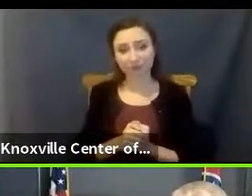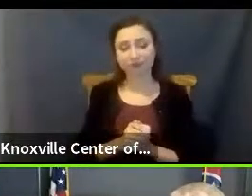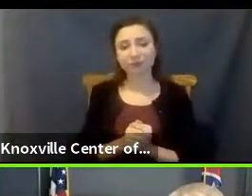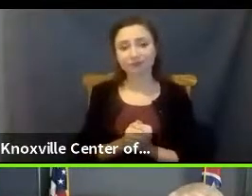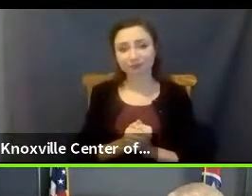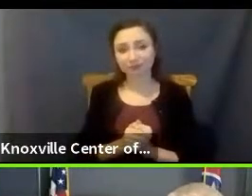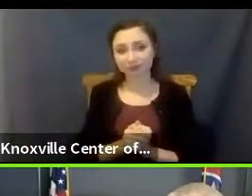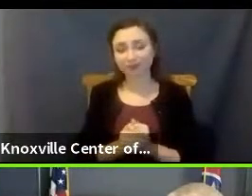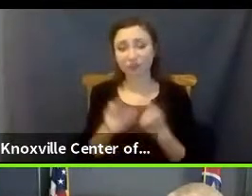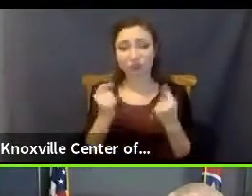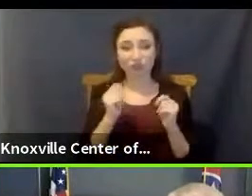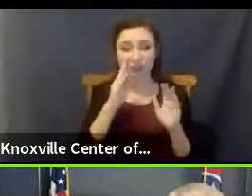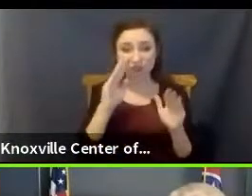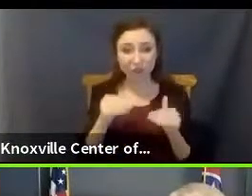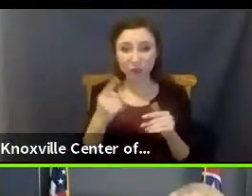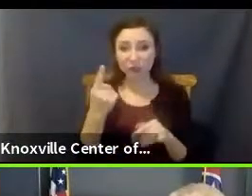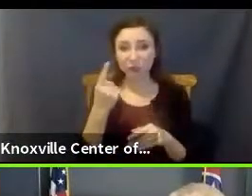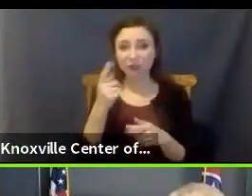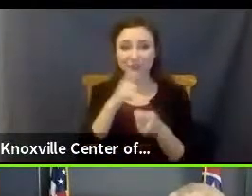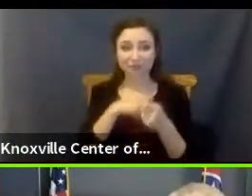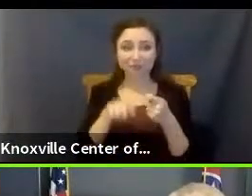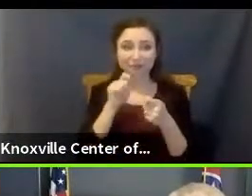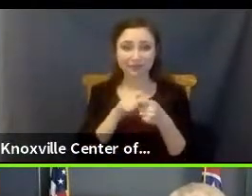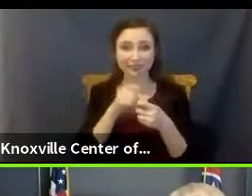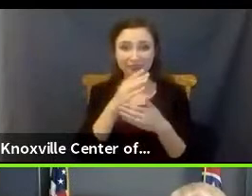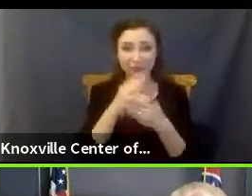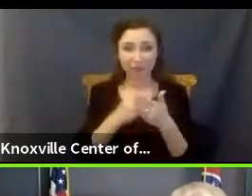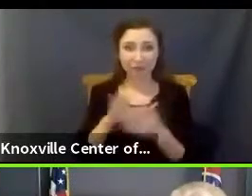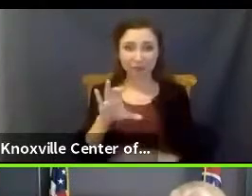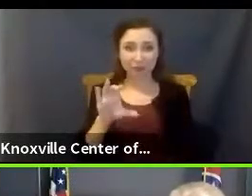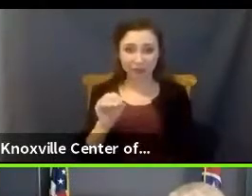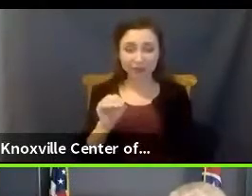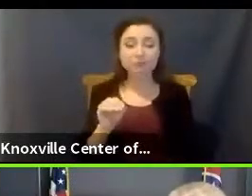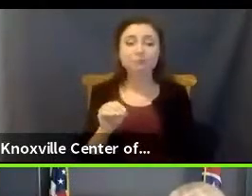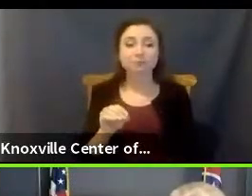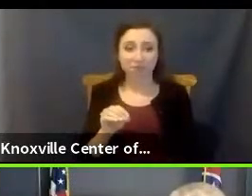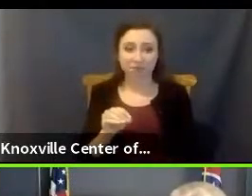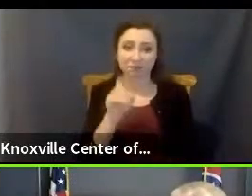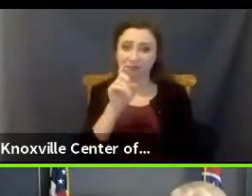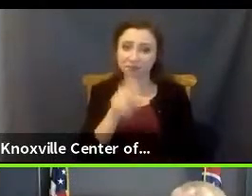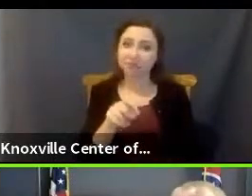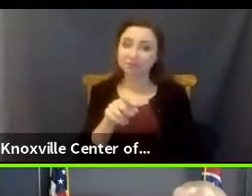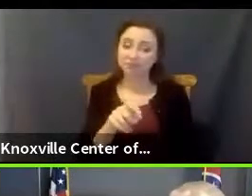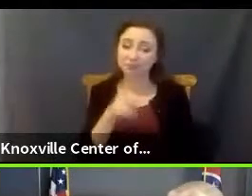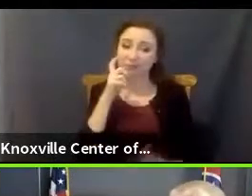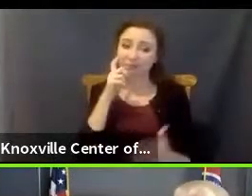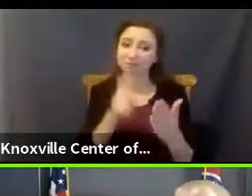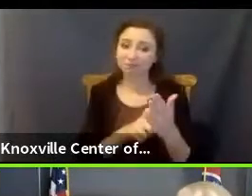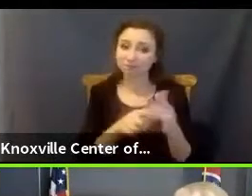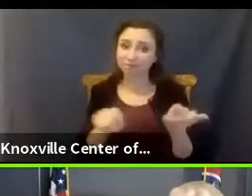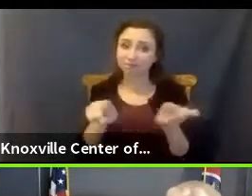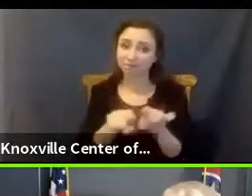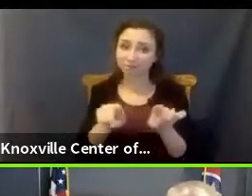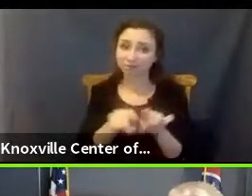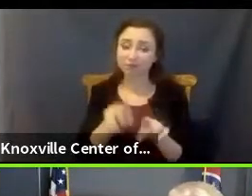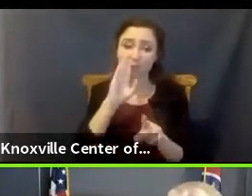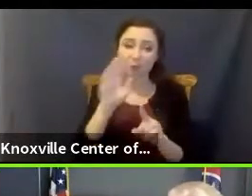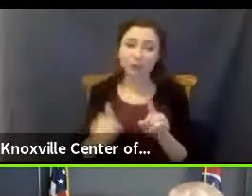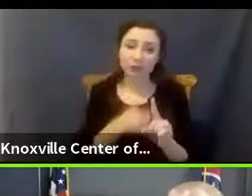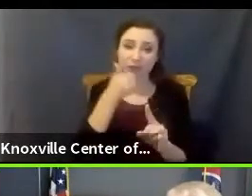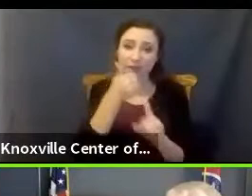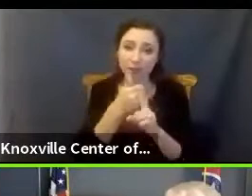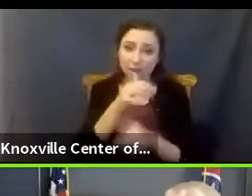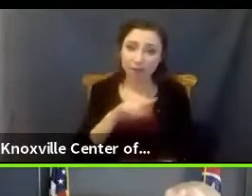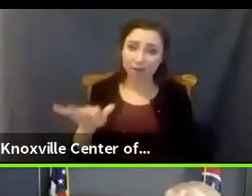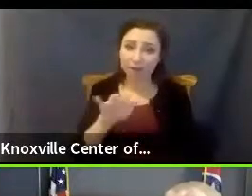focus on one particular geographical part of the county. But we have to realize too that this would impact all these